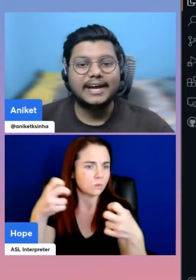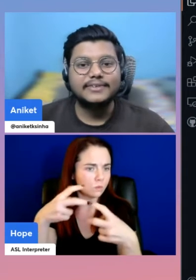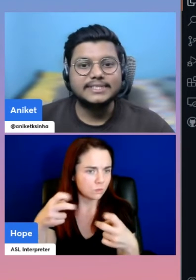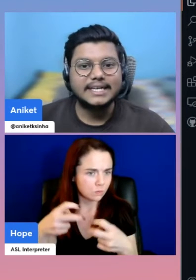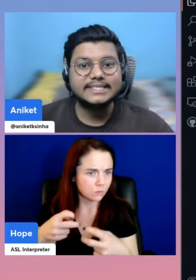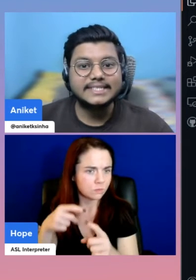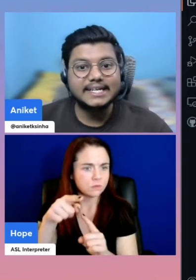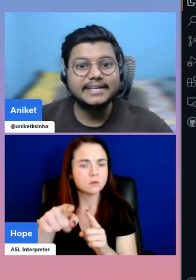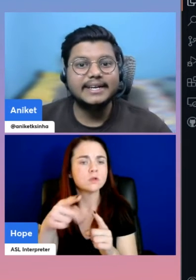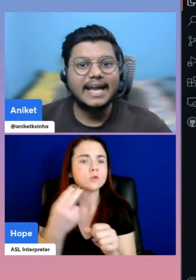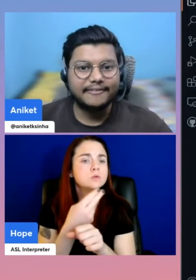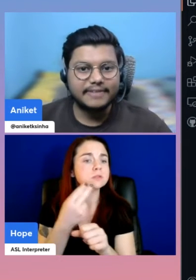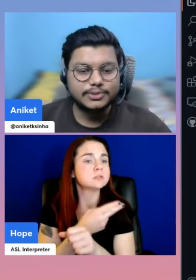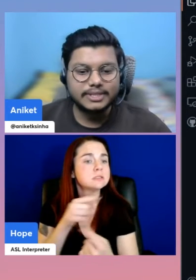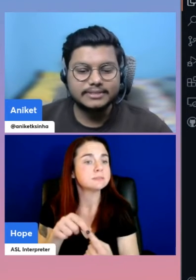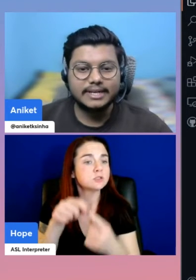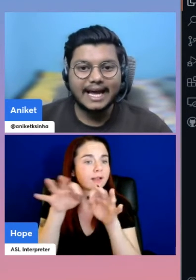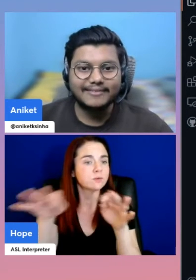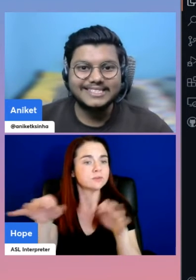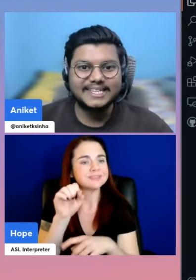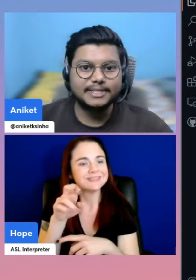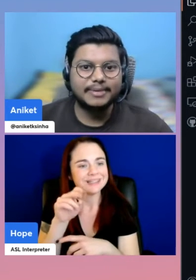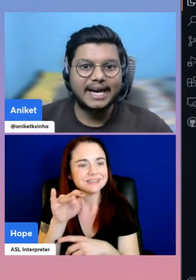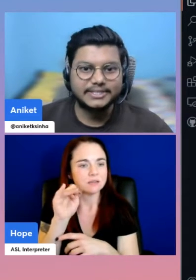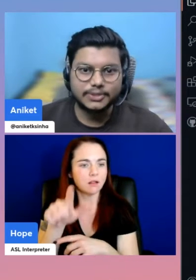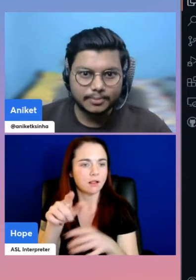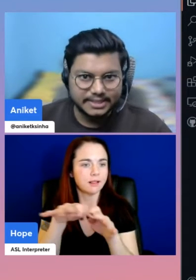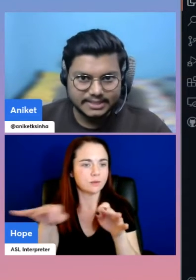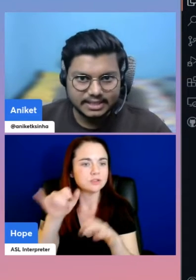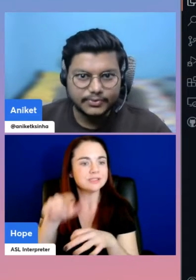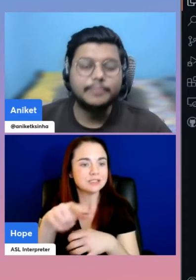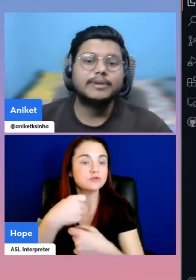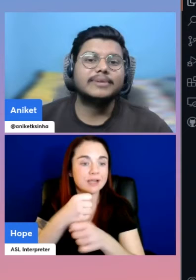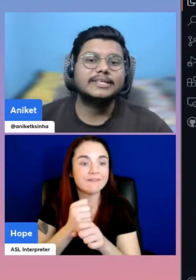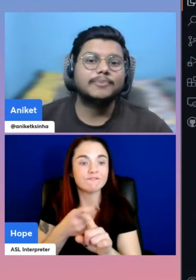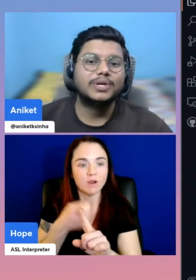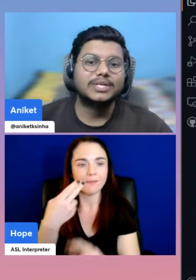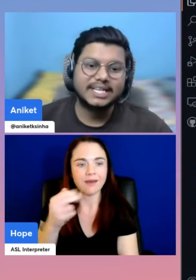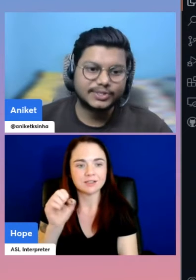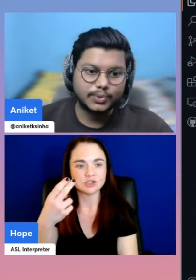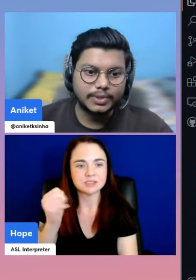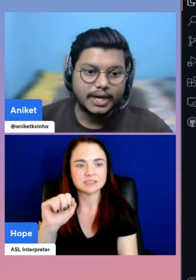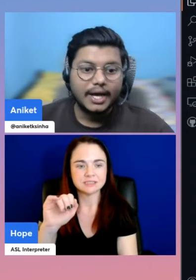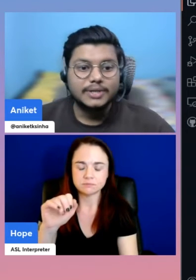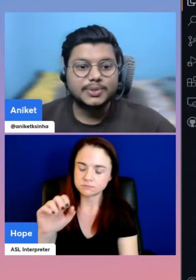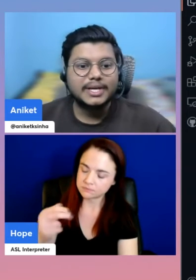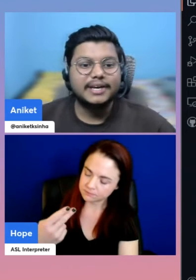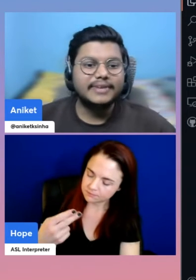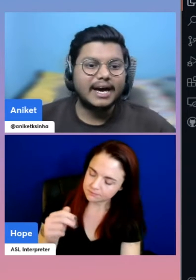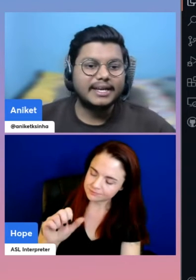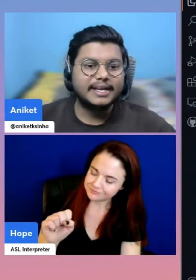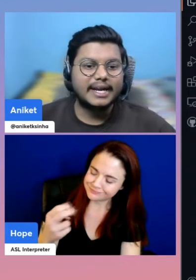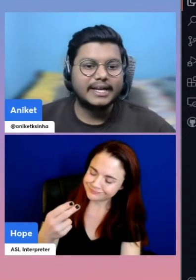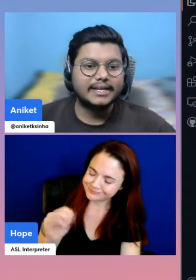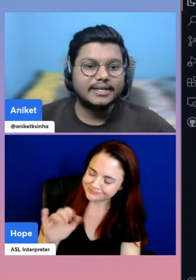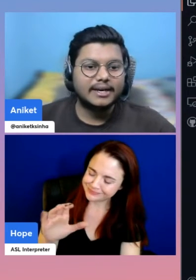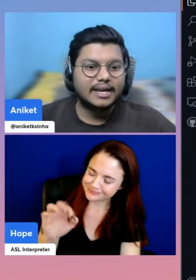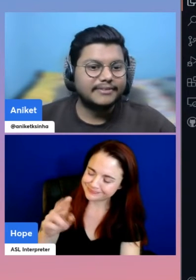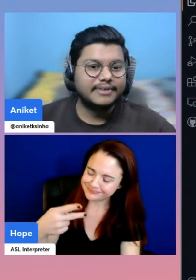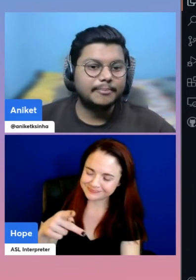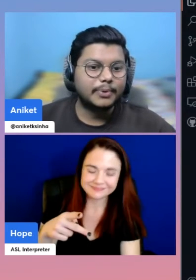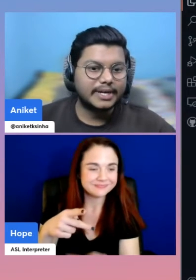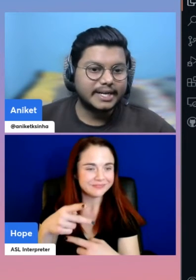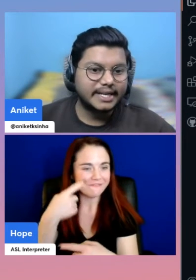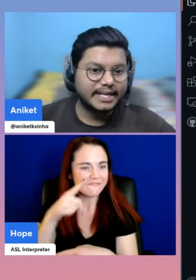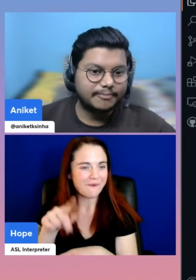special language, that is Sentinel language. So it is a language created by HashiCorp itself to implement the policy as code. So here we are creating,